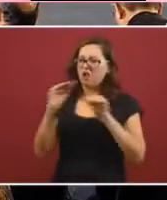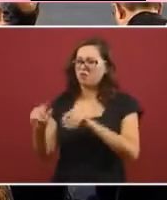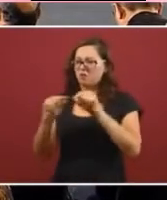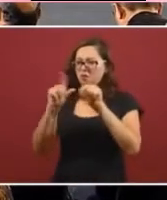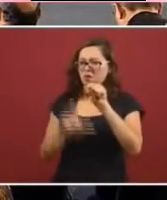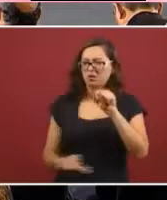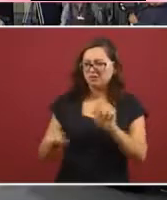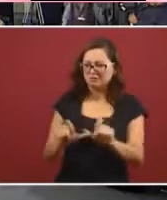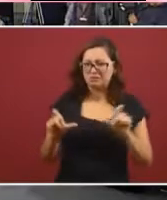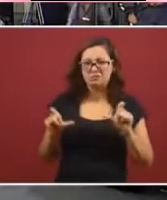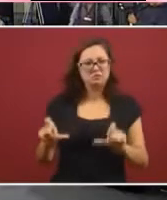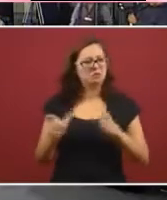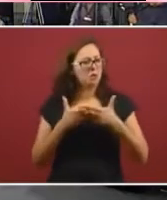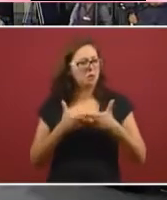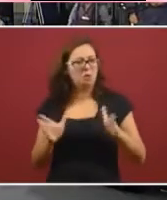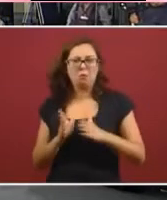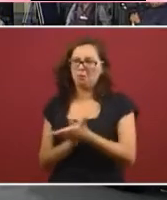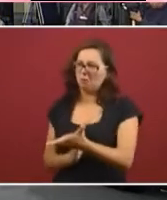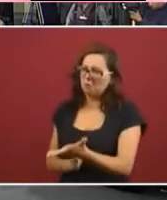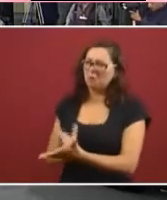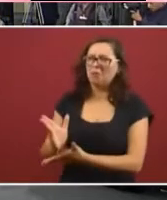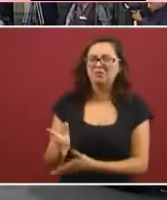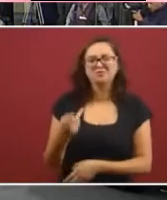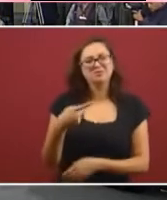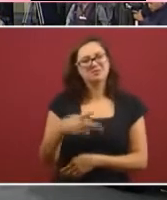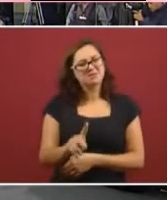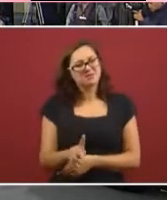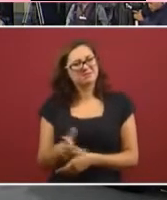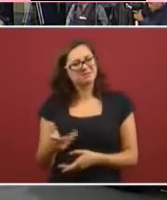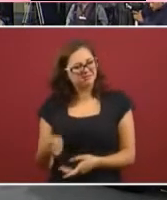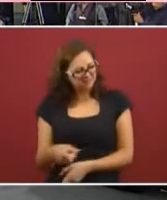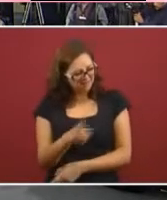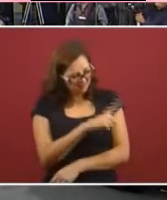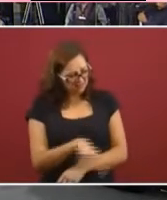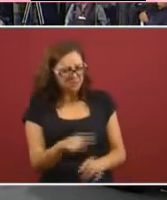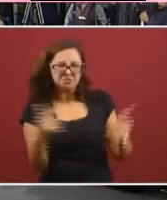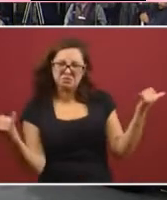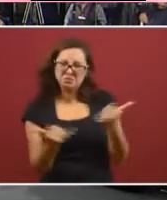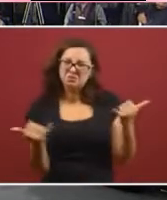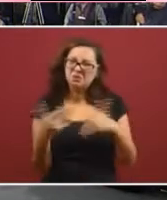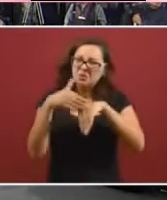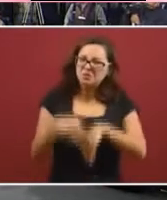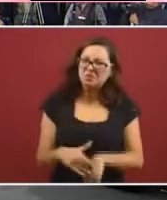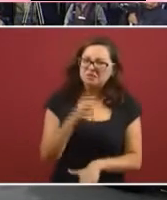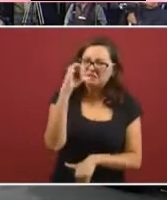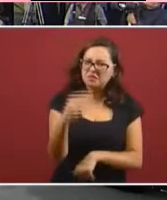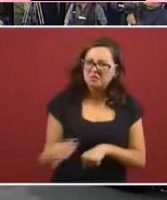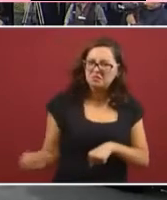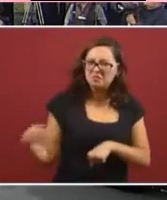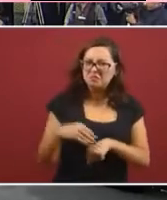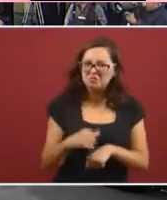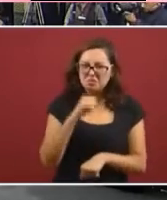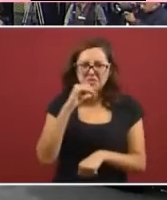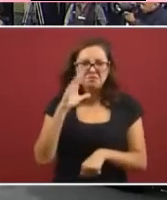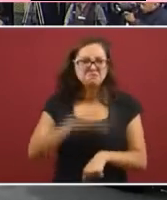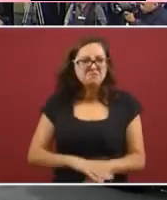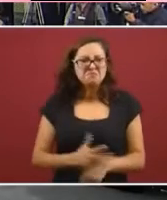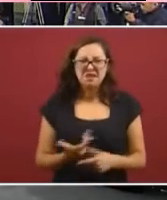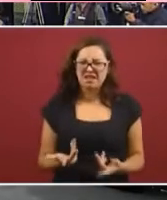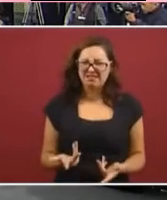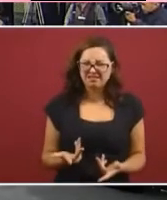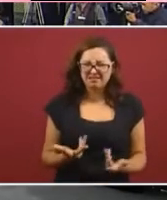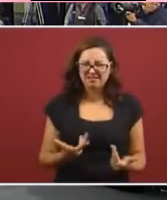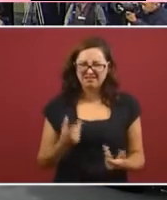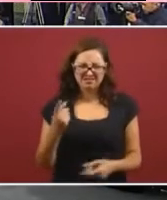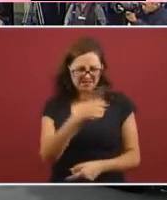acuerdo, pero después de lo que pasó, de las críticas que usted hizo por esta indisciplina y que por esto se necesitaba la Guardia, ¿sí se puede